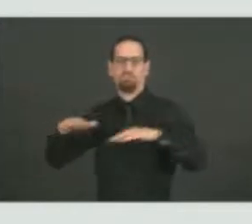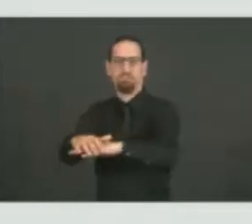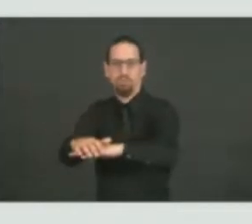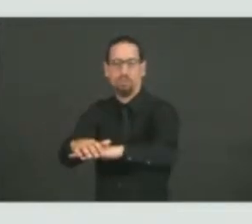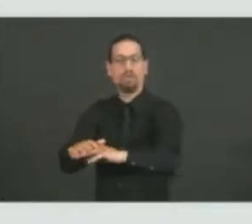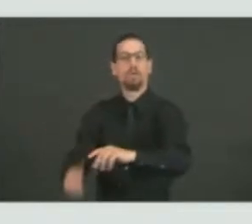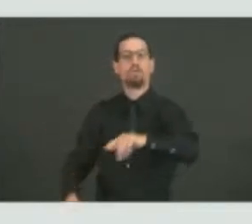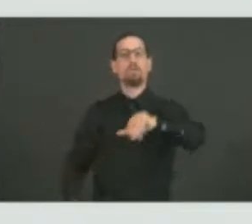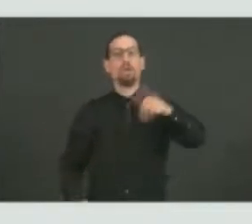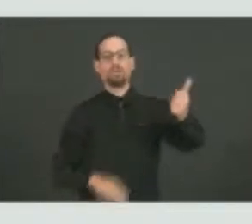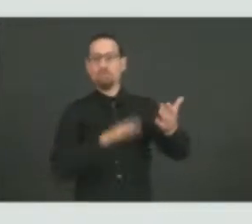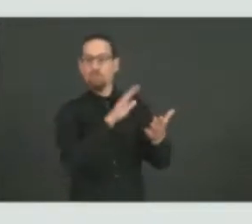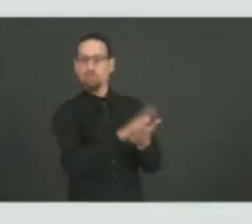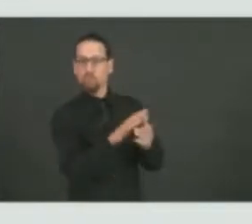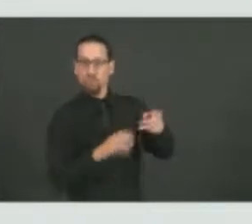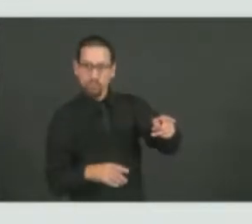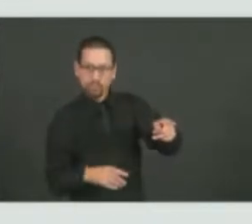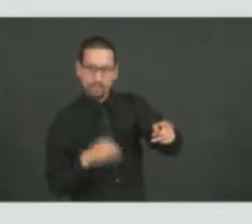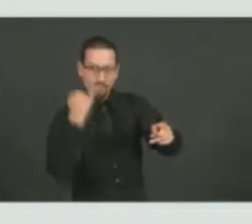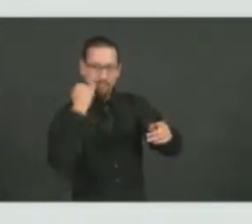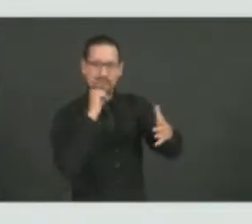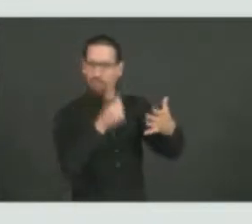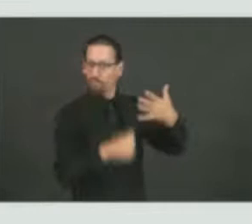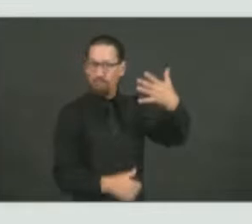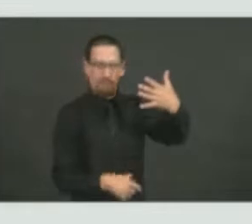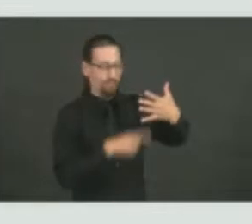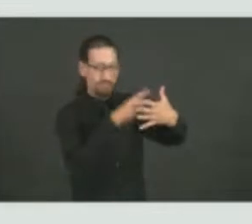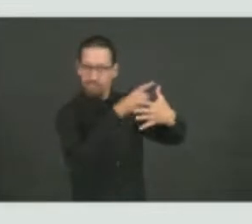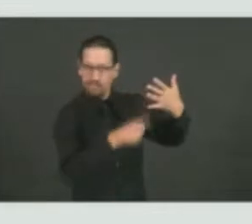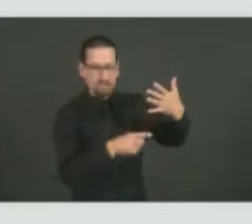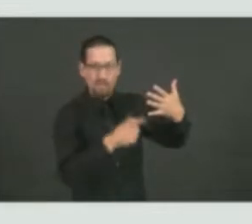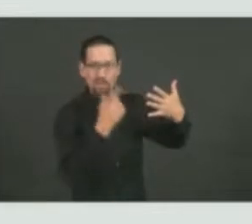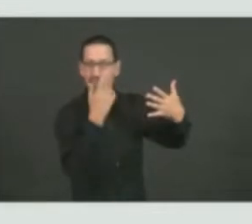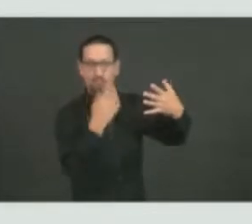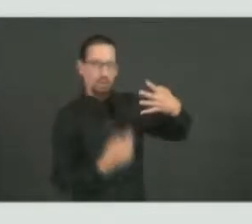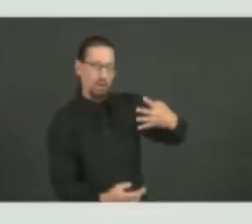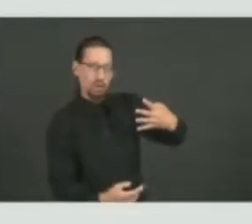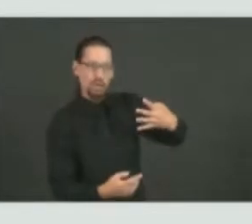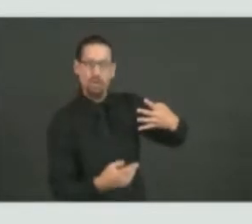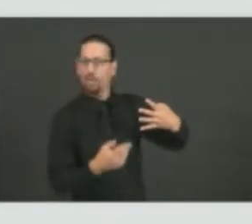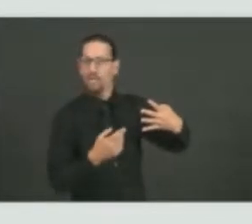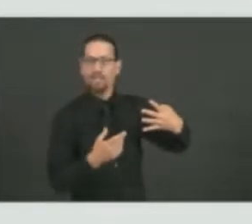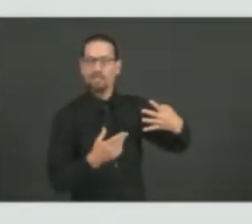person. And if we don't check those boxes, then we won't allow it.